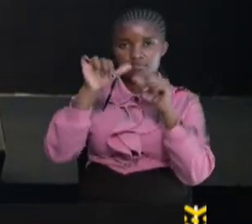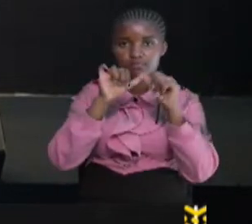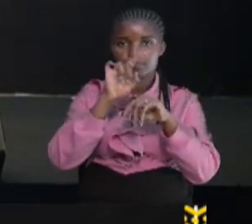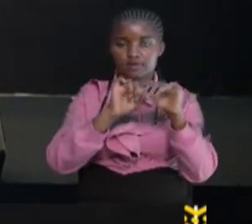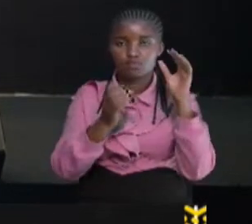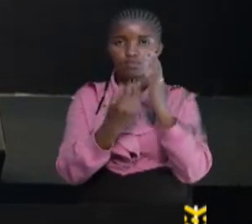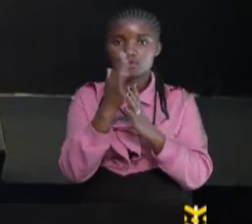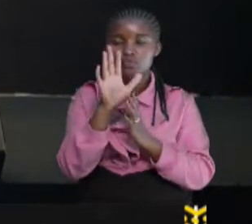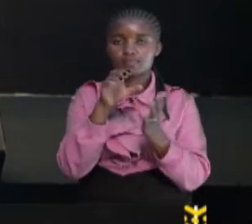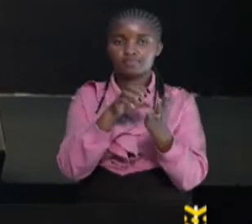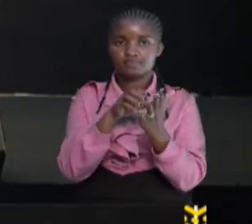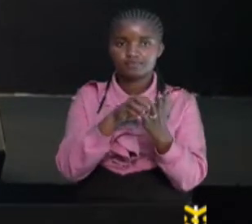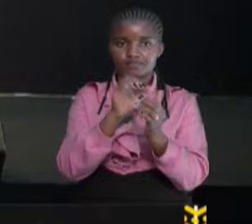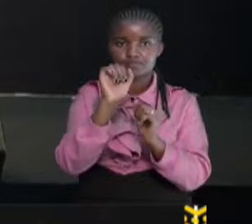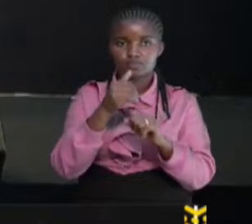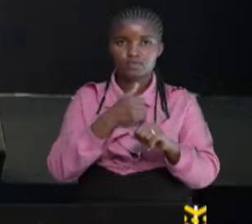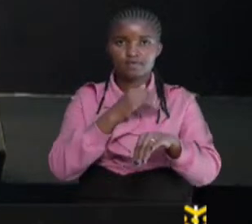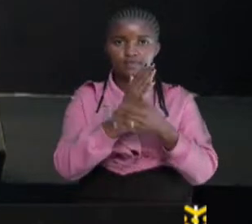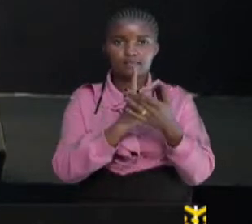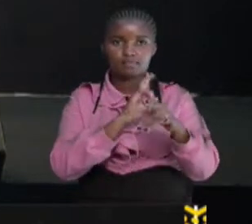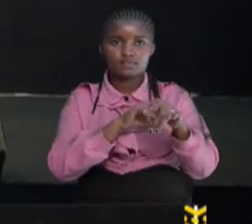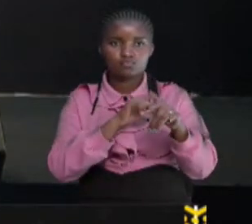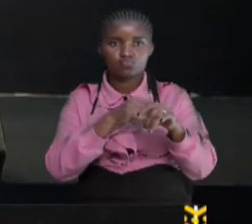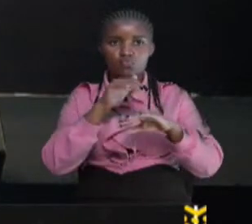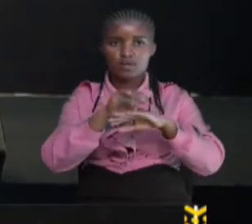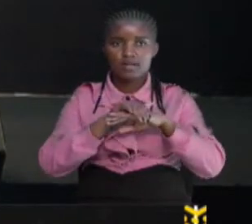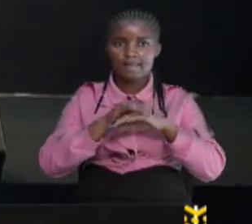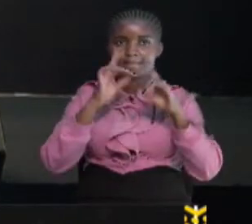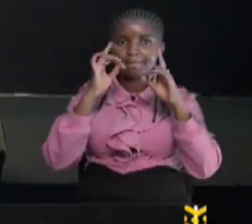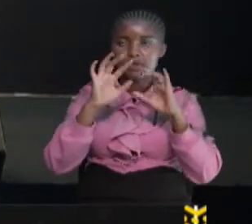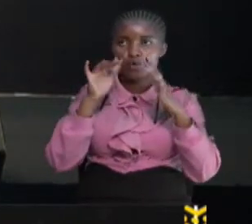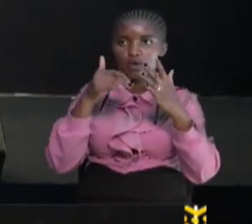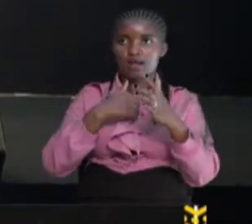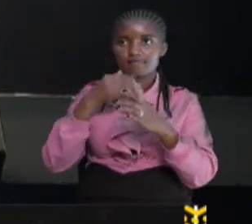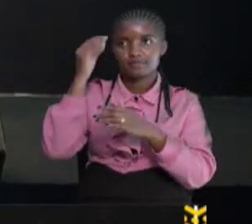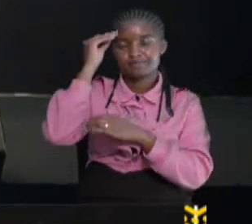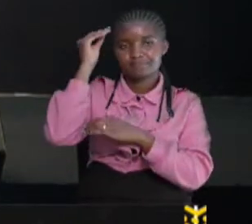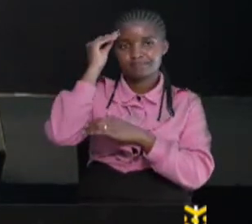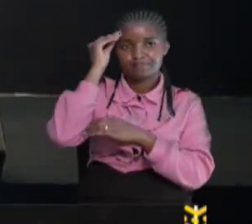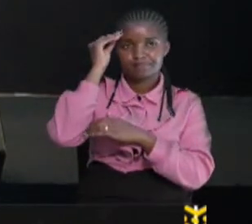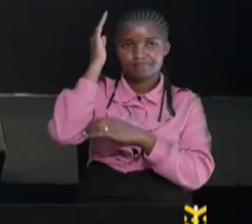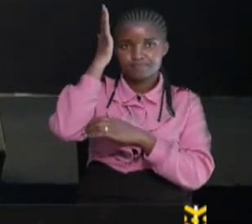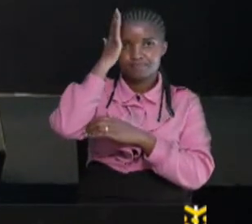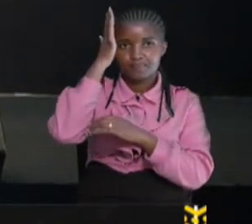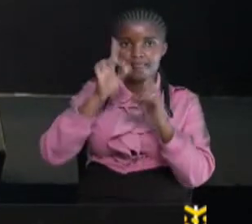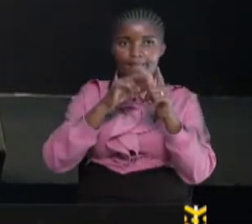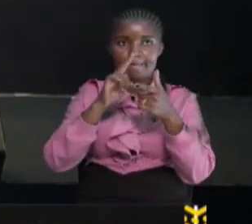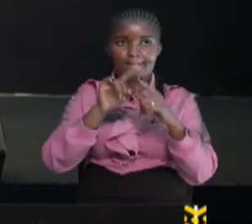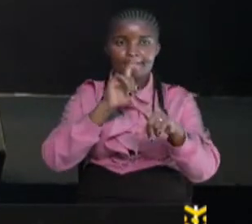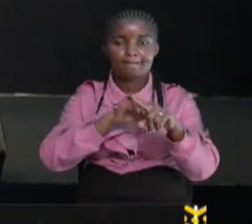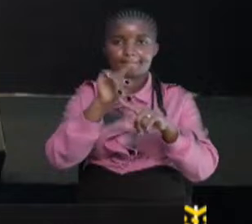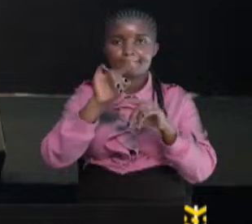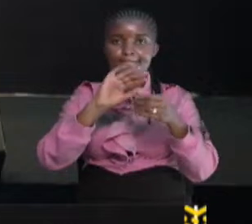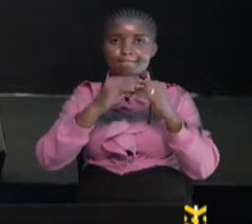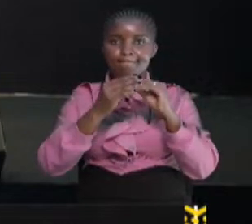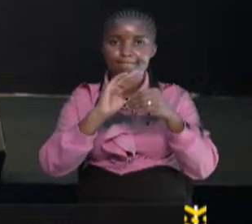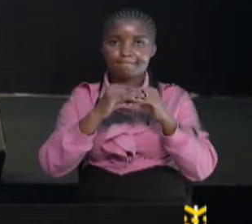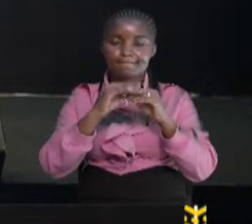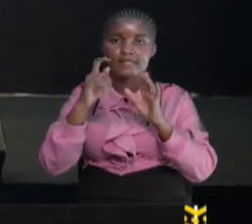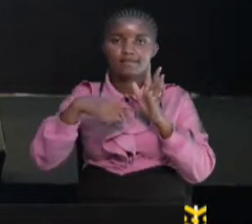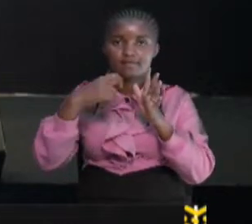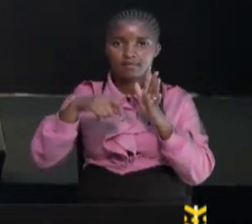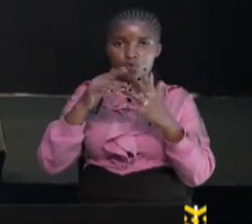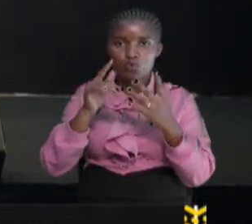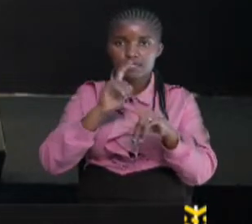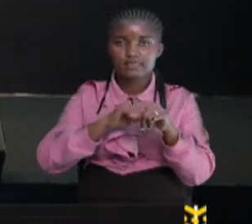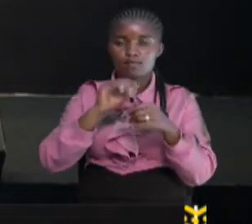You can have a moment to, take a picture or have it at the back of your head, So when you're creating film, when